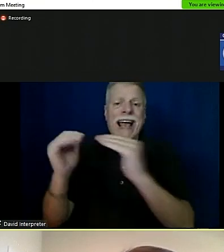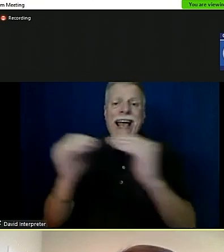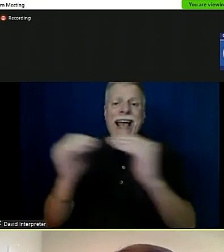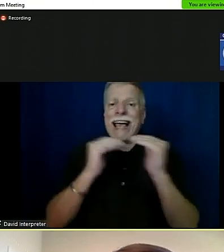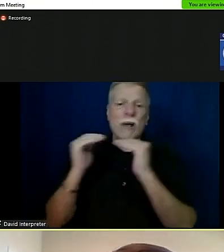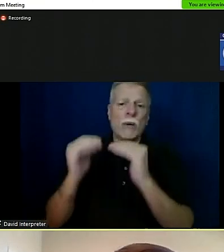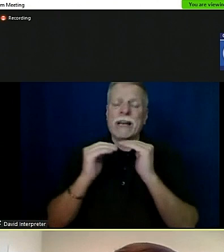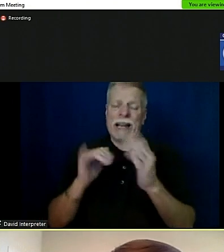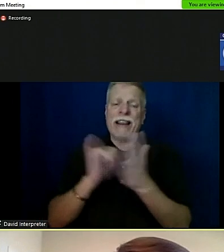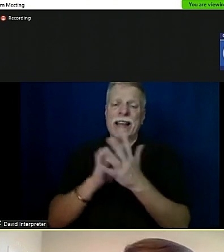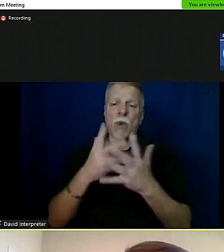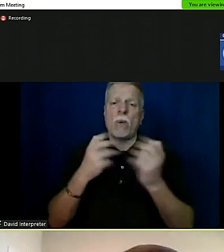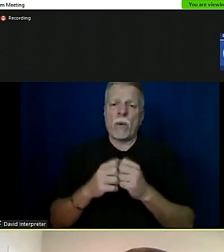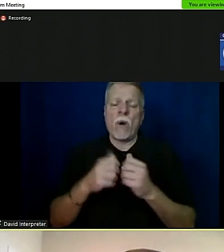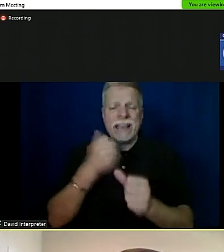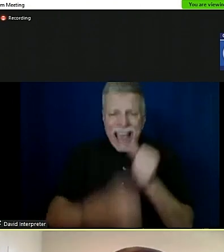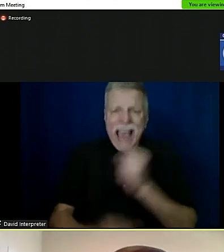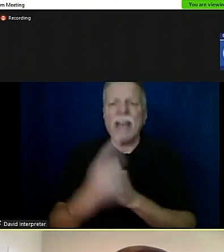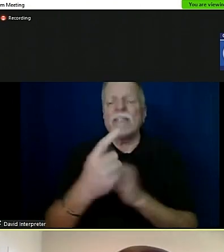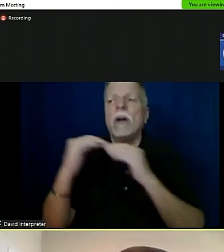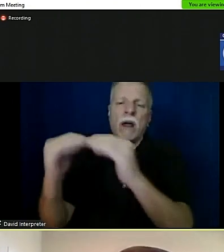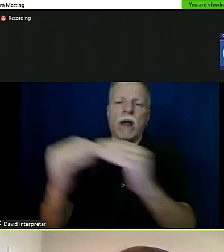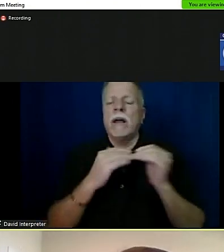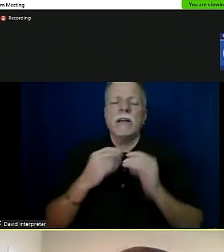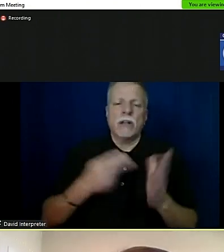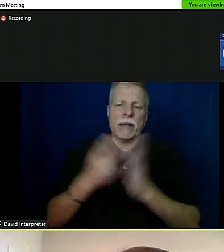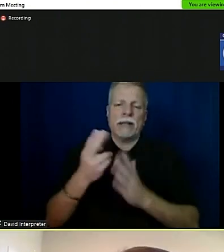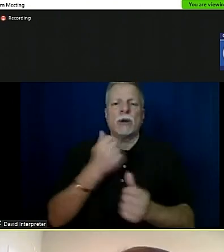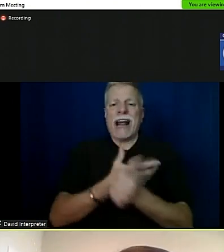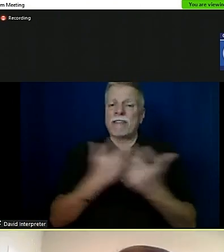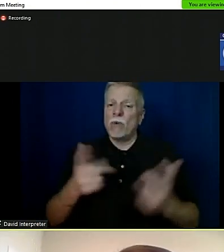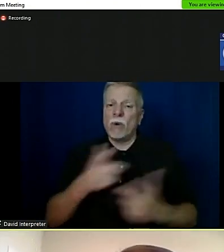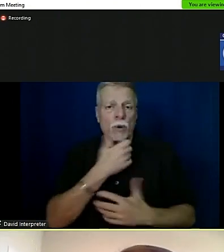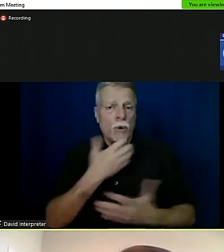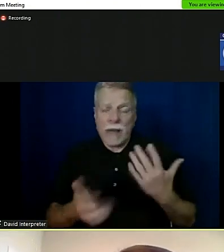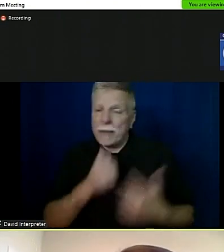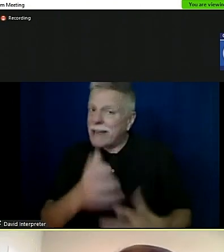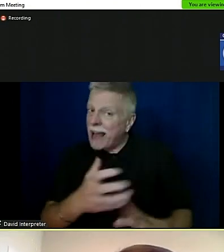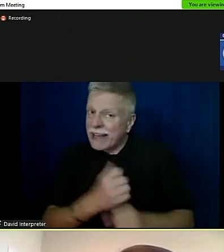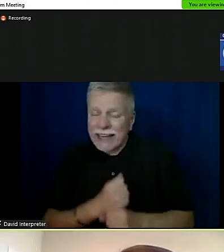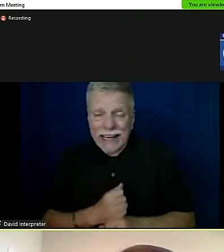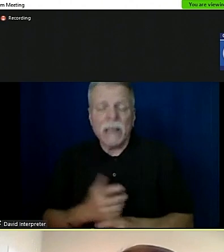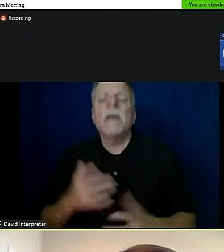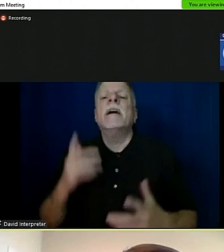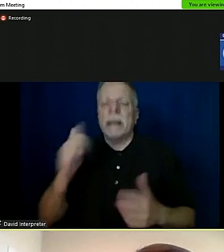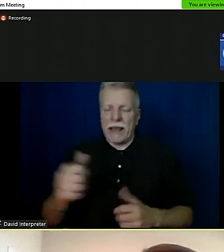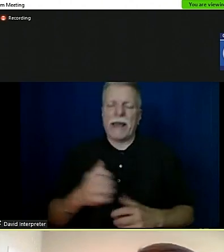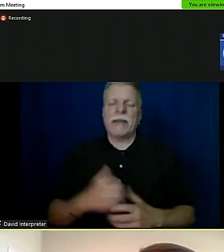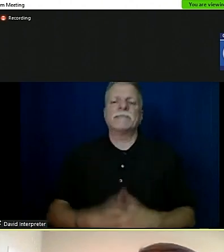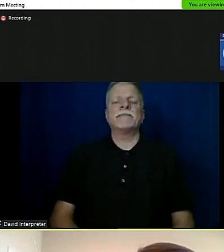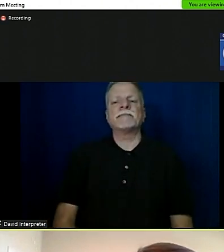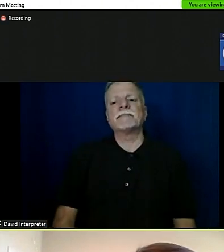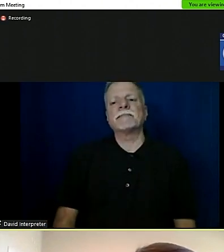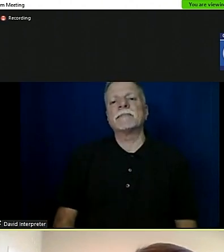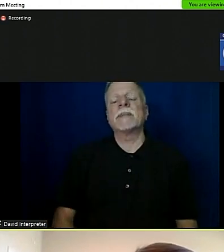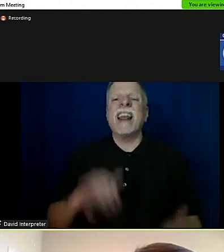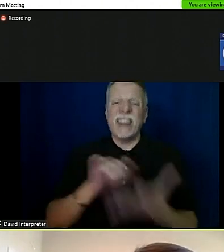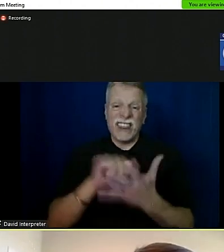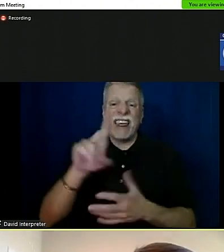priority, to make sure that the underserved population gets the vaccine just like anyone else. So that